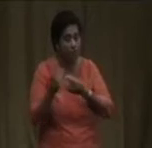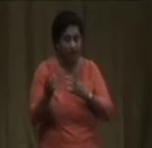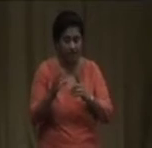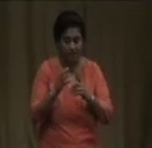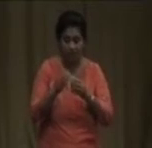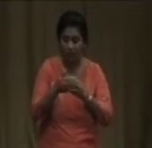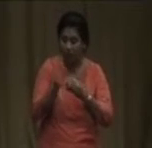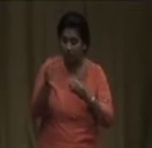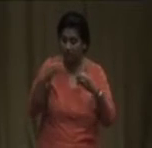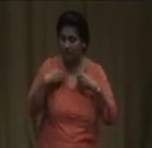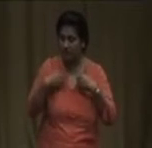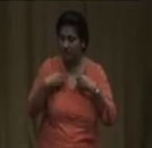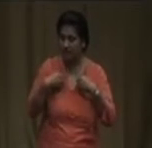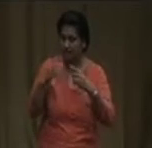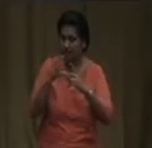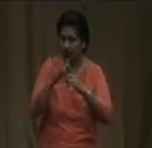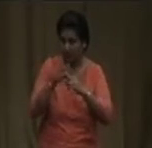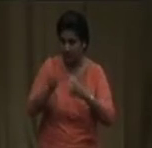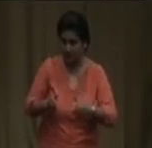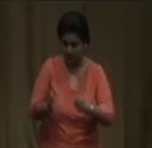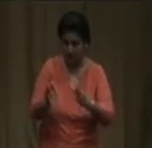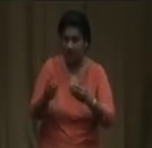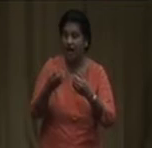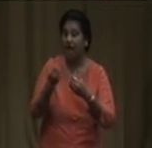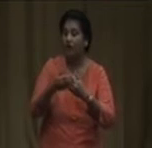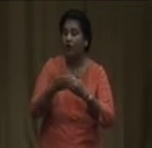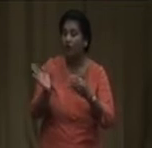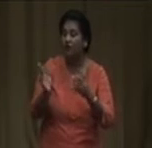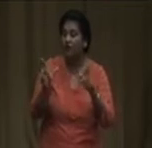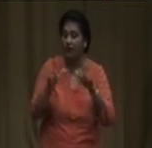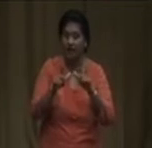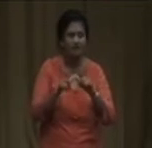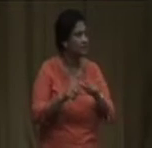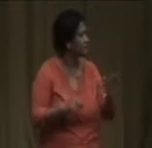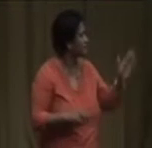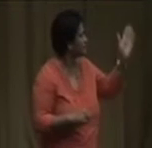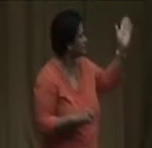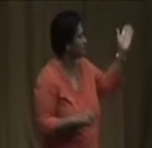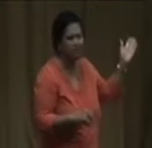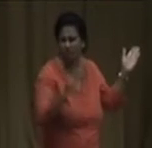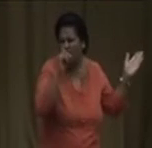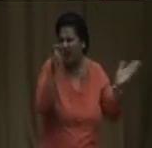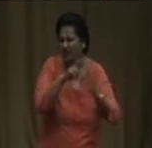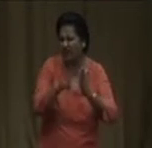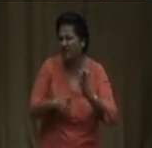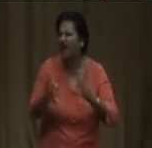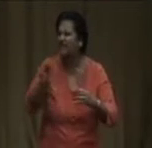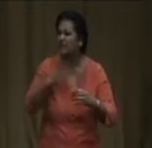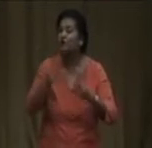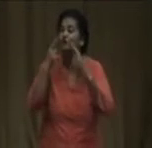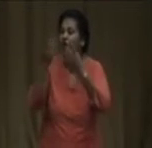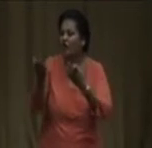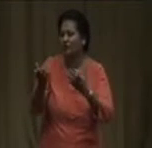model, of course, under an open license. I appreciate you won't be able to read the detail of the text. I just want to show you what a business